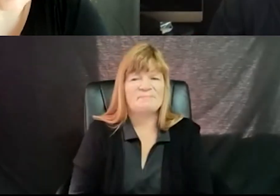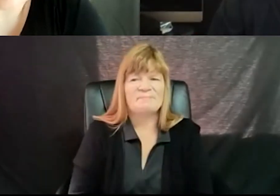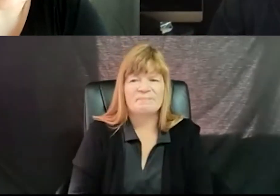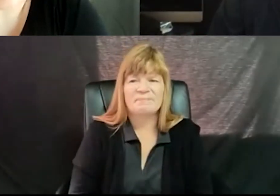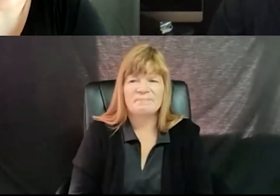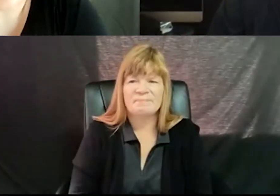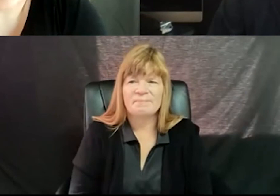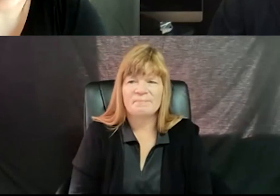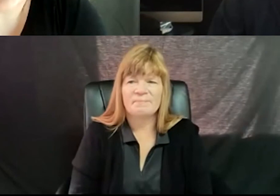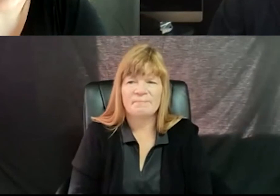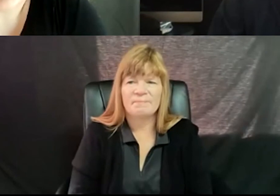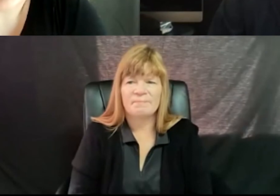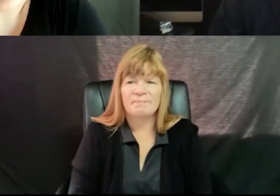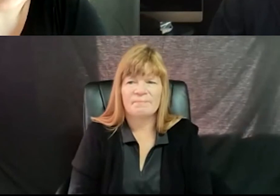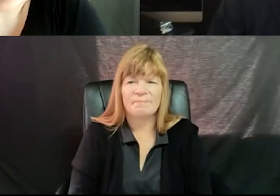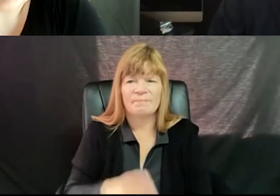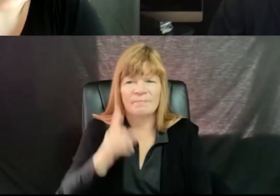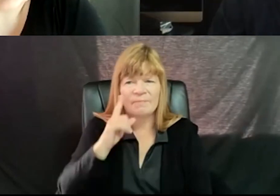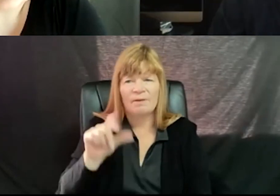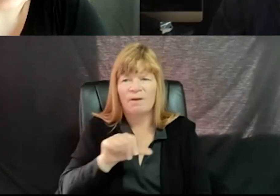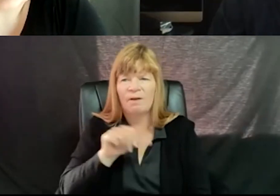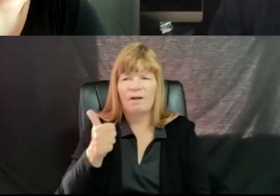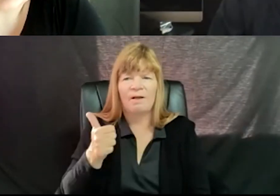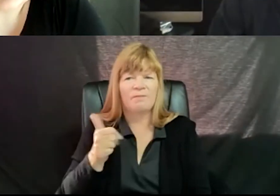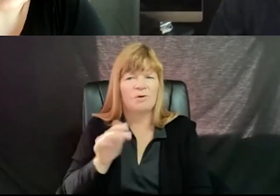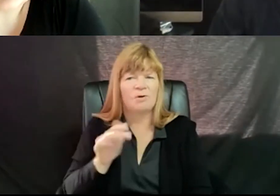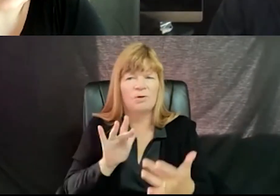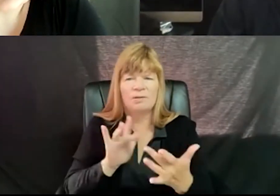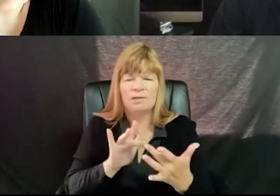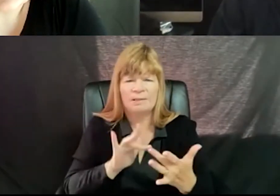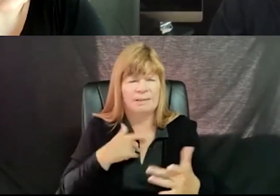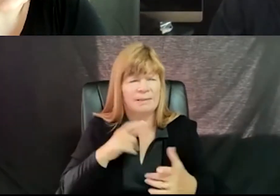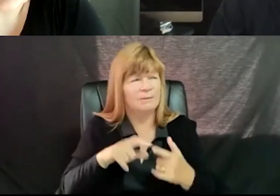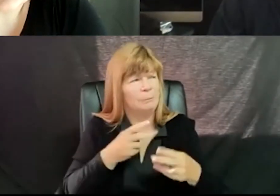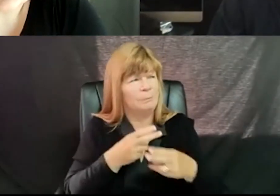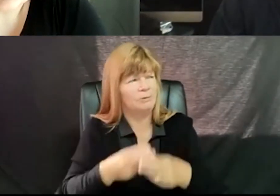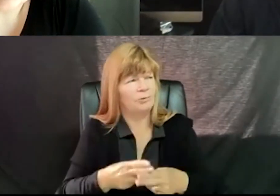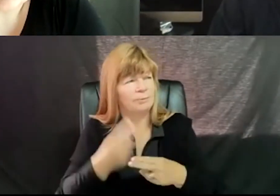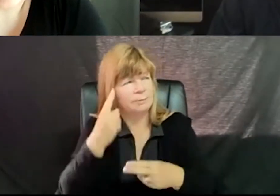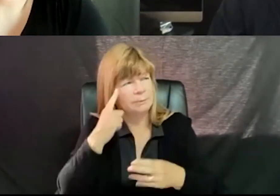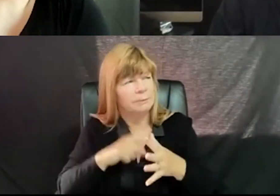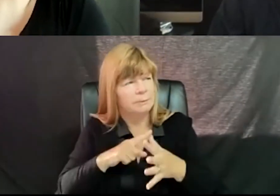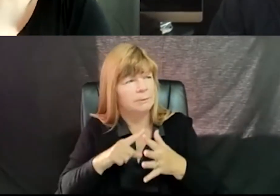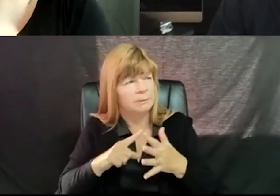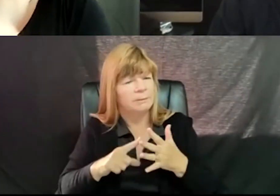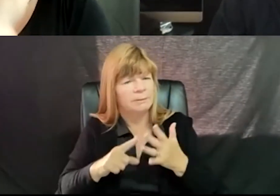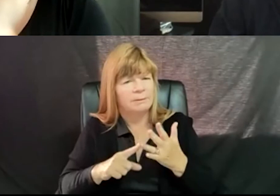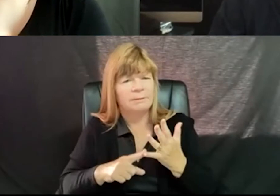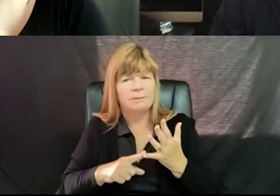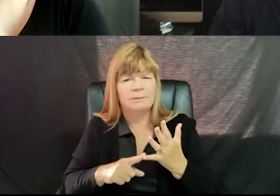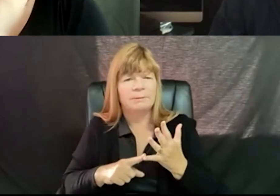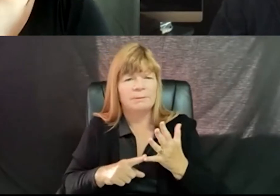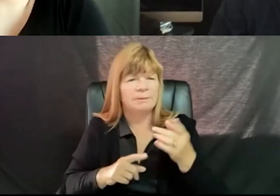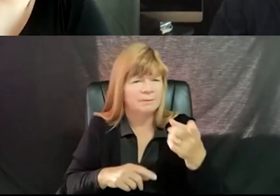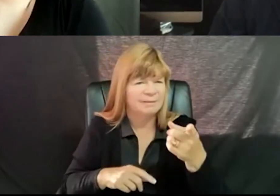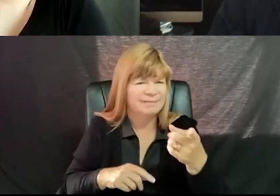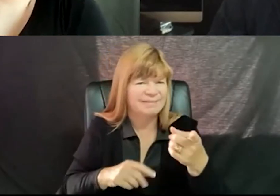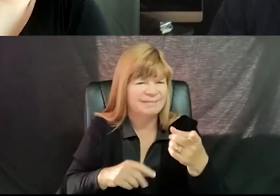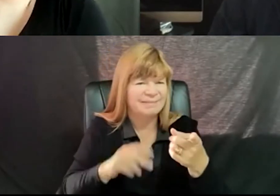And what else? Any other contacts that I need to mention? Yeah, I'm mute.